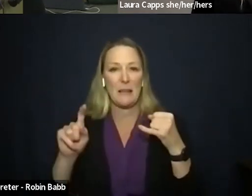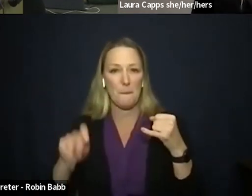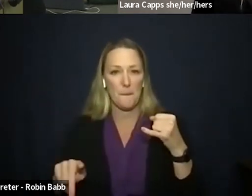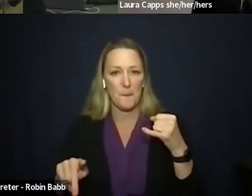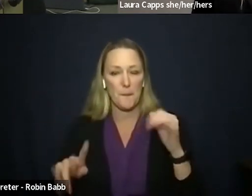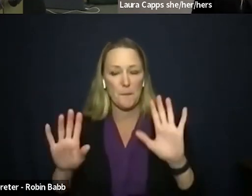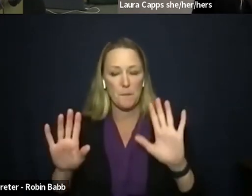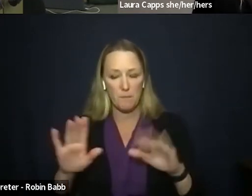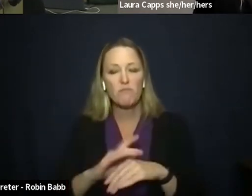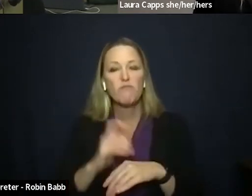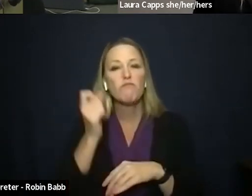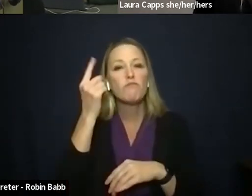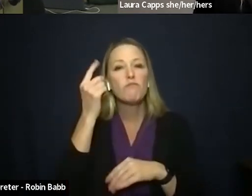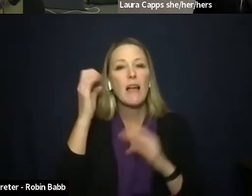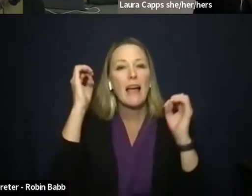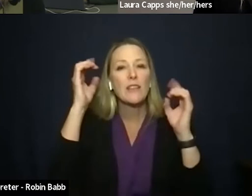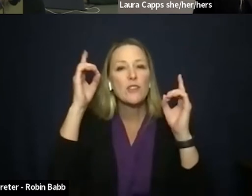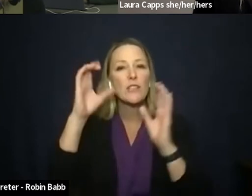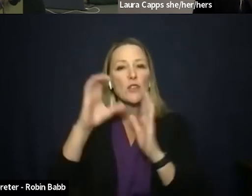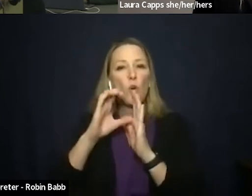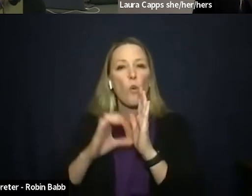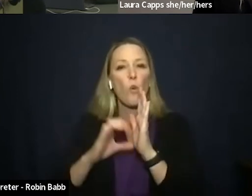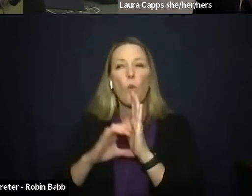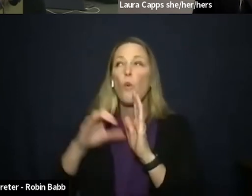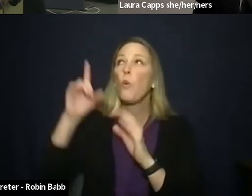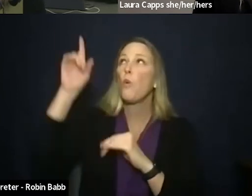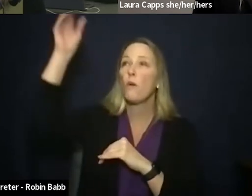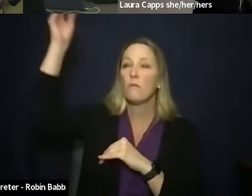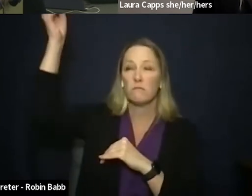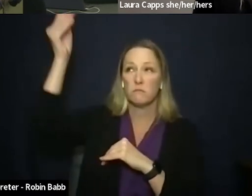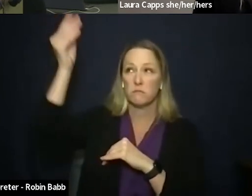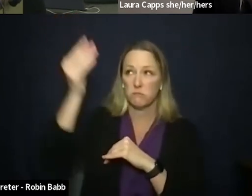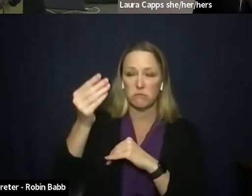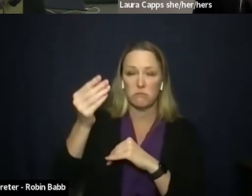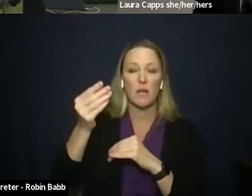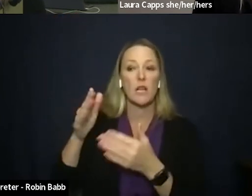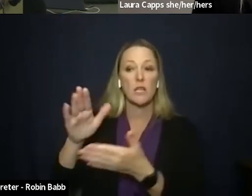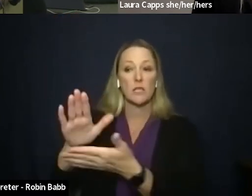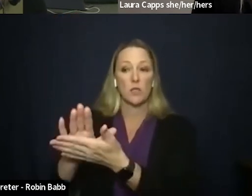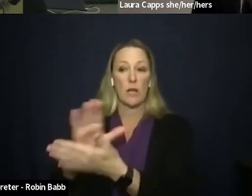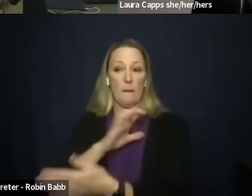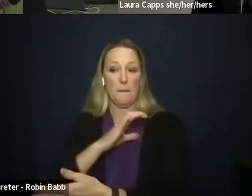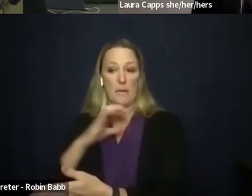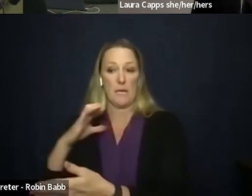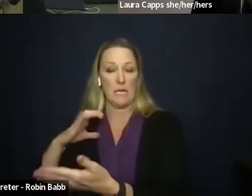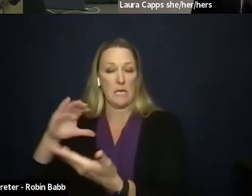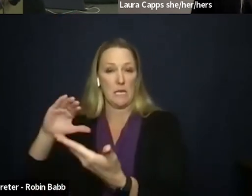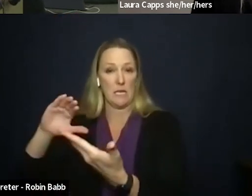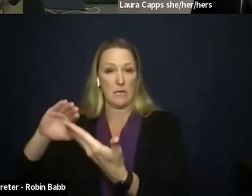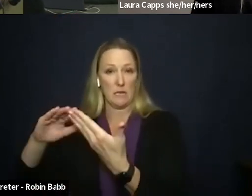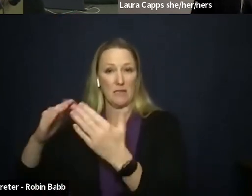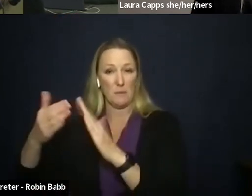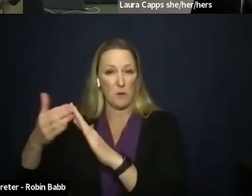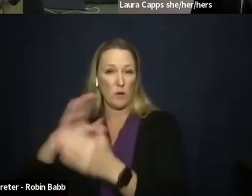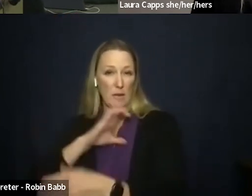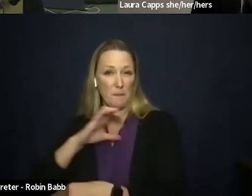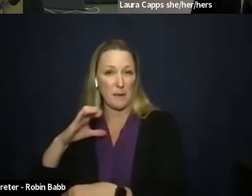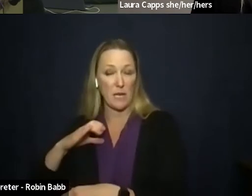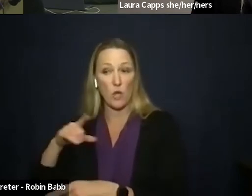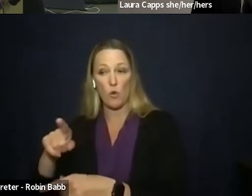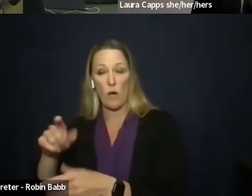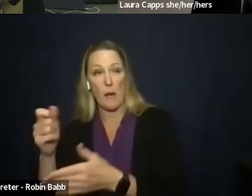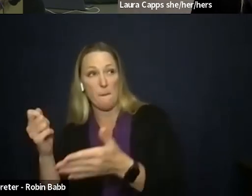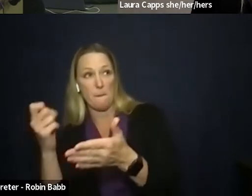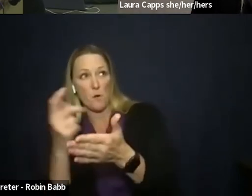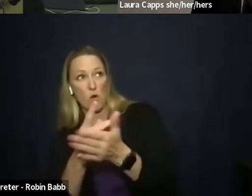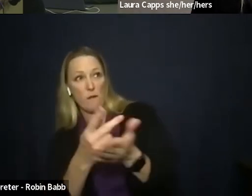education code once the county committee on school district organization approves a request